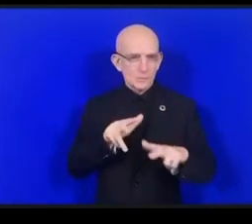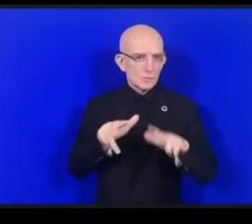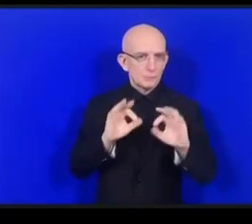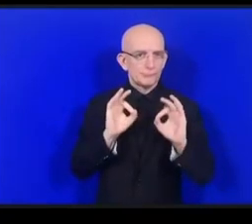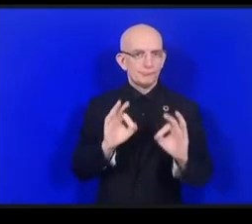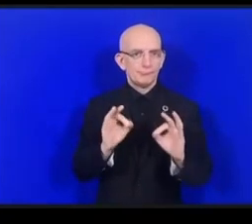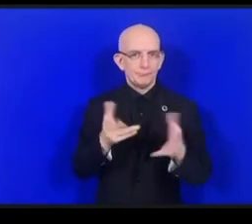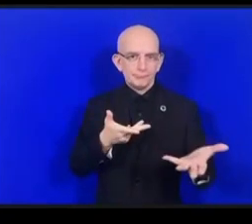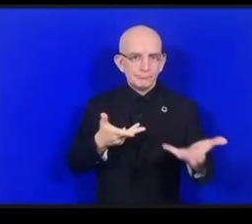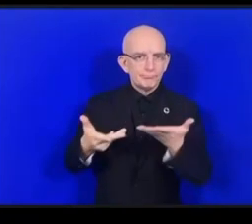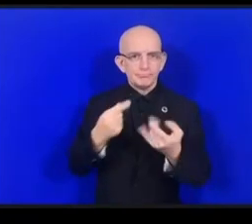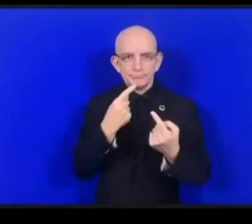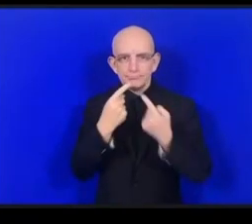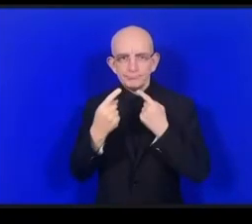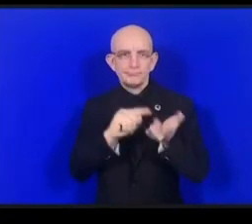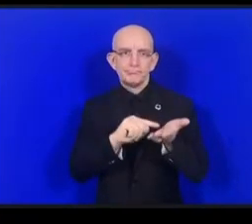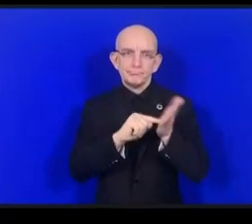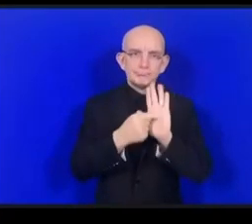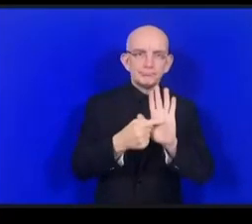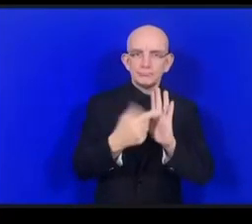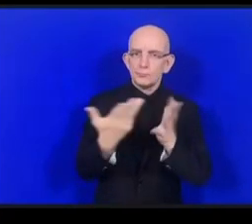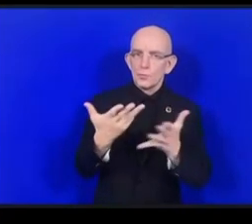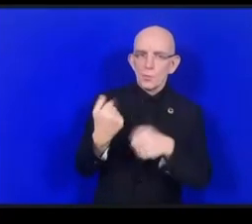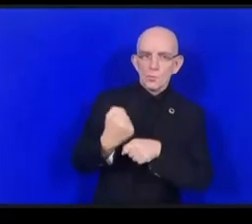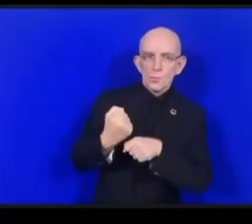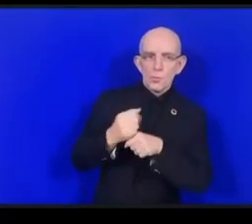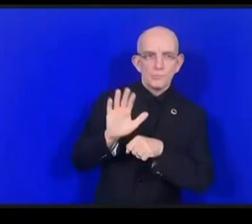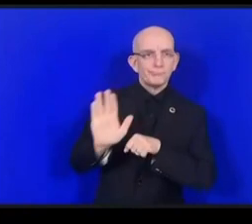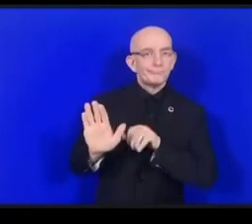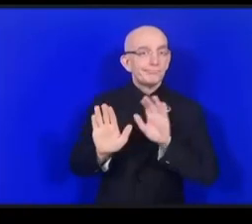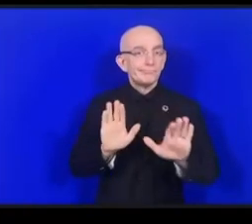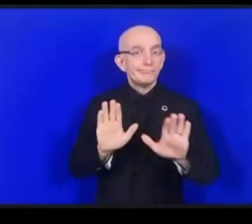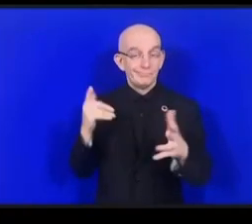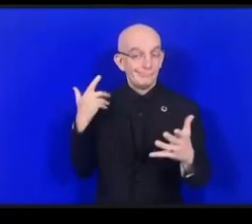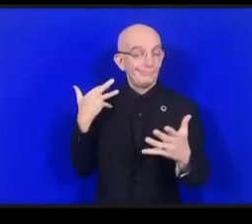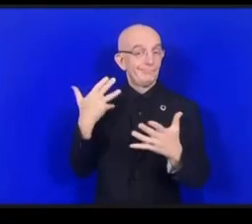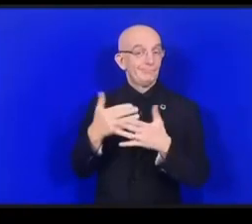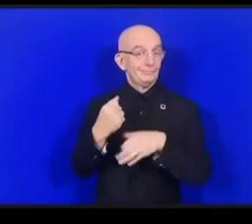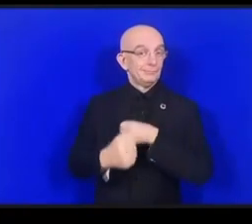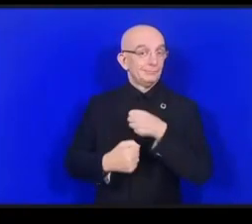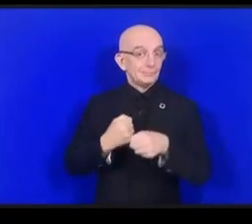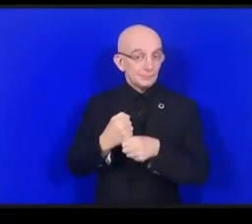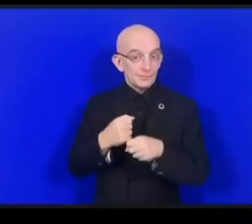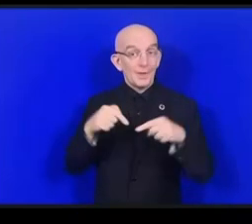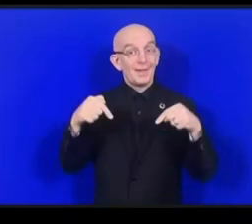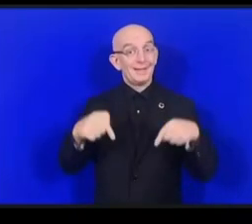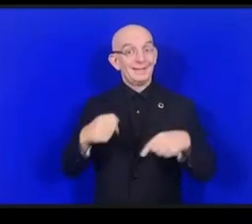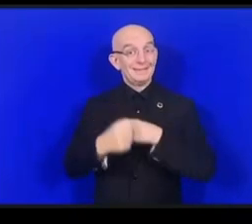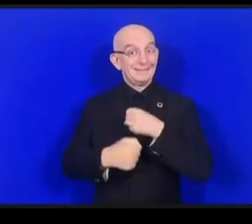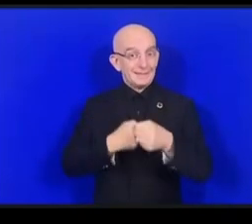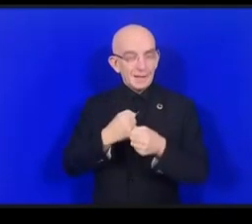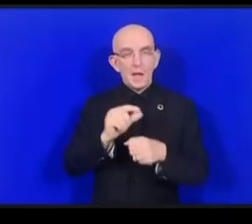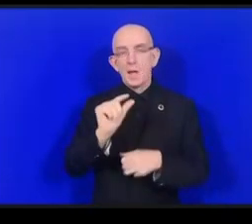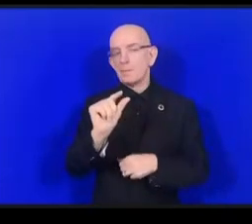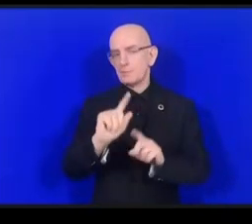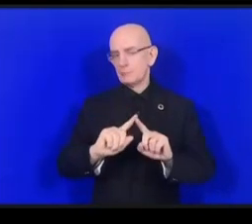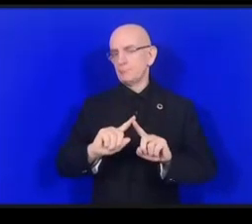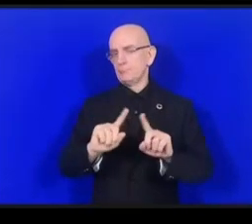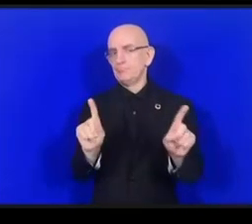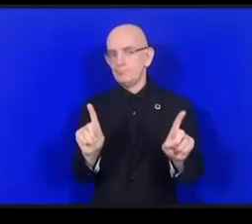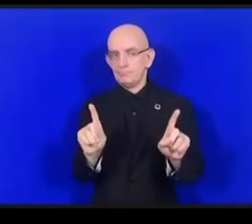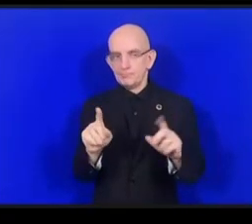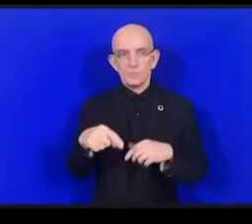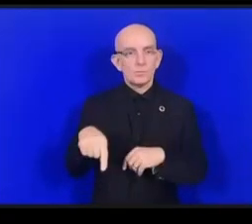and my colleague Jutta will explain the concept of this session. But the aim is we want to show that the